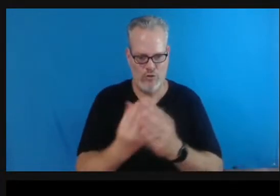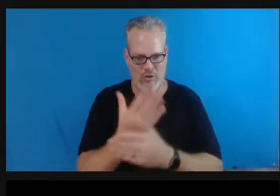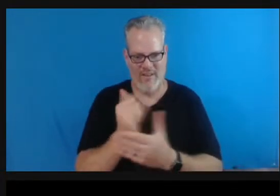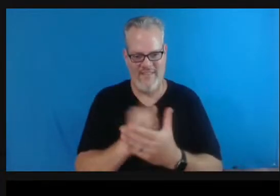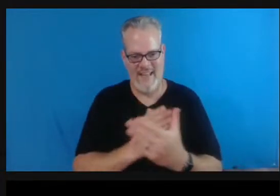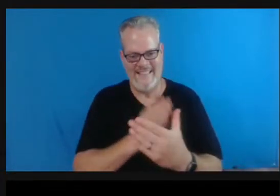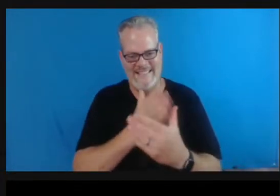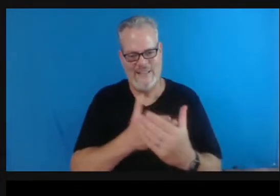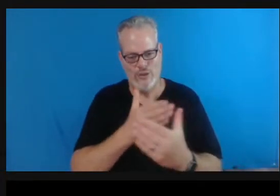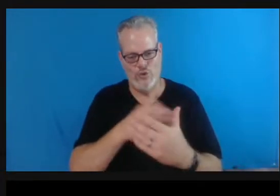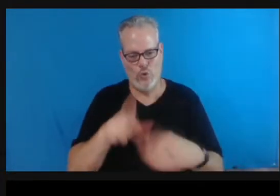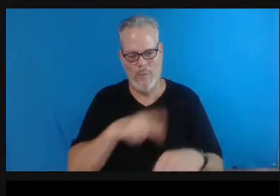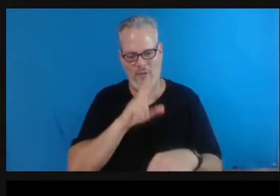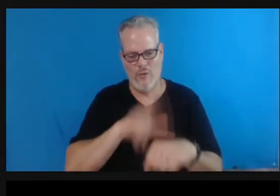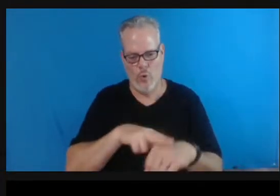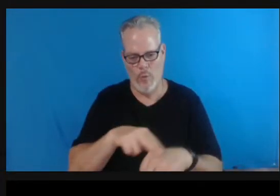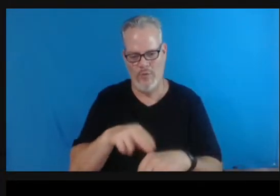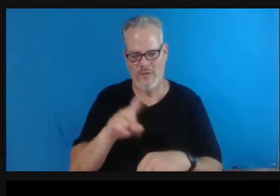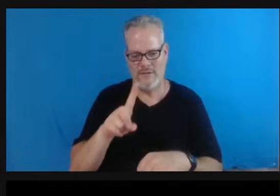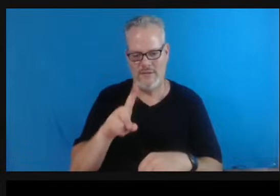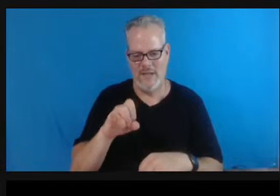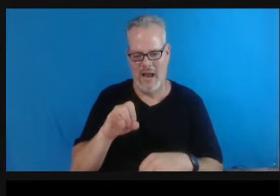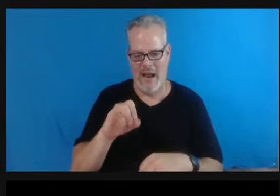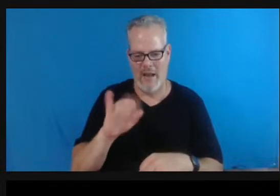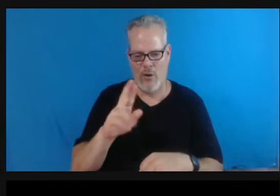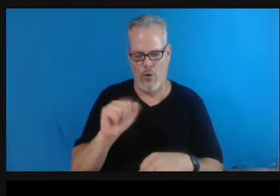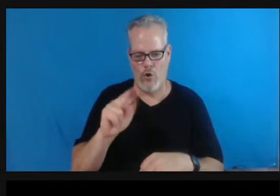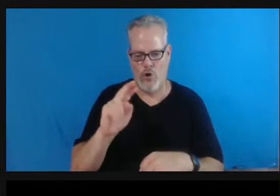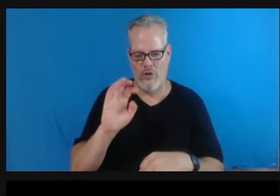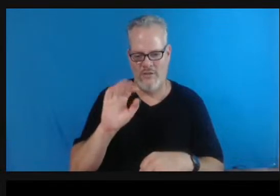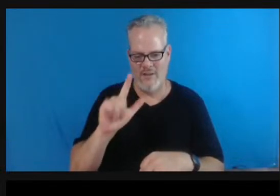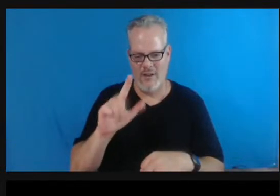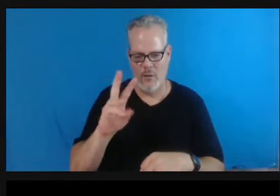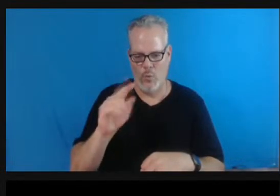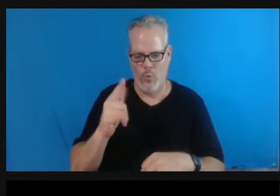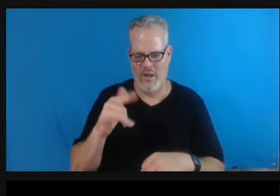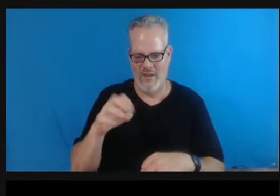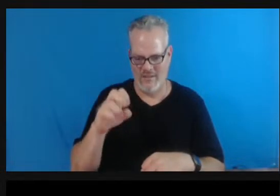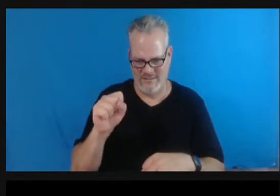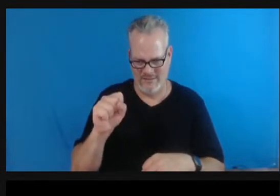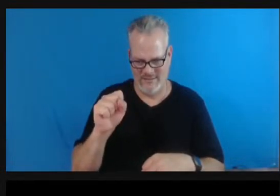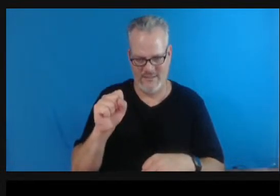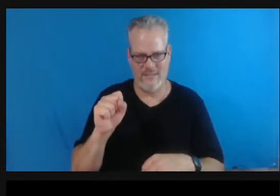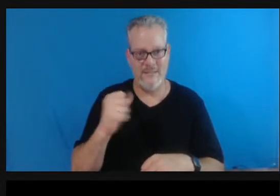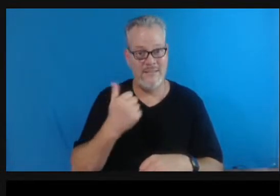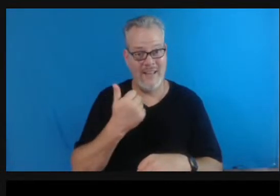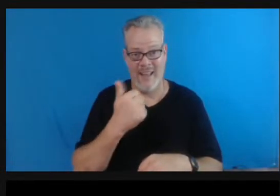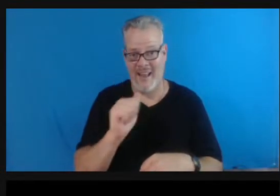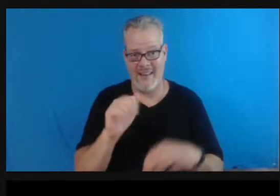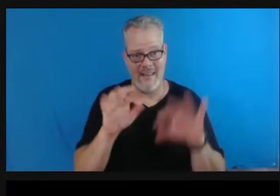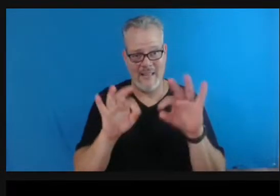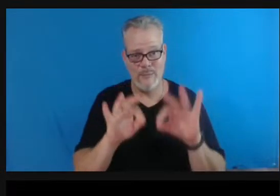normal diurnal wiggles. Sorry. Any explanation for that?